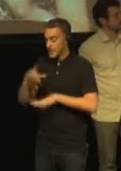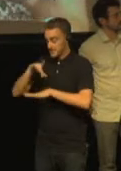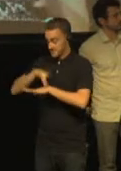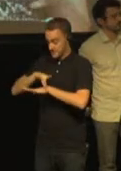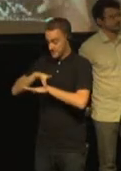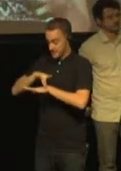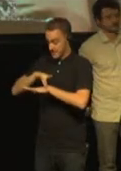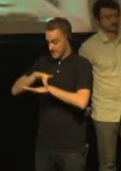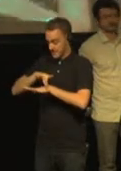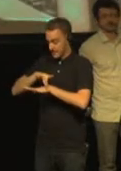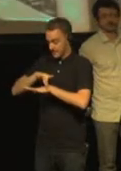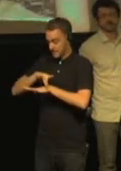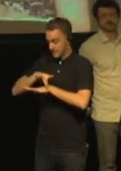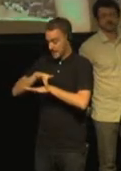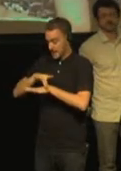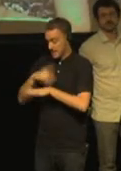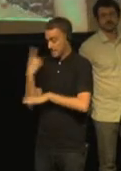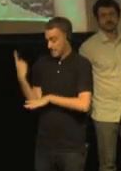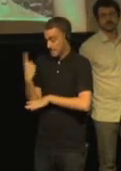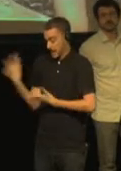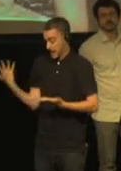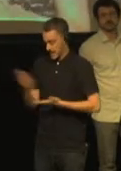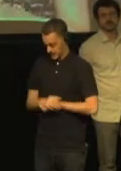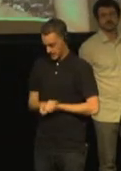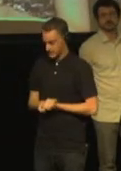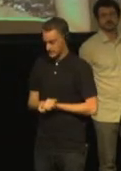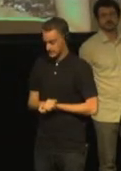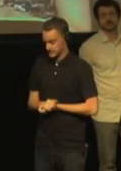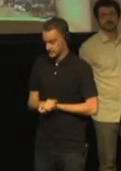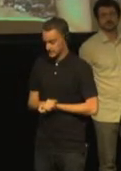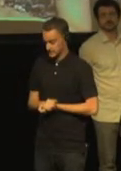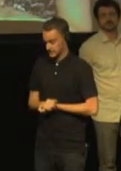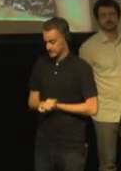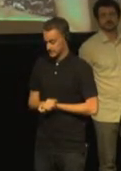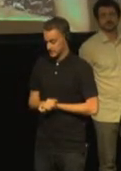There are over 60 known causes of deafblindness, and some of those